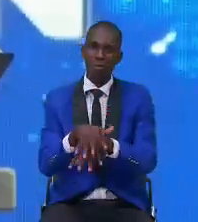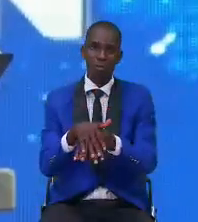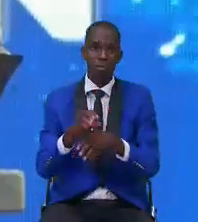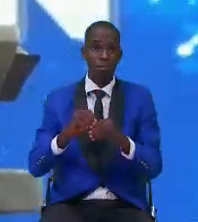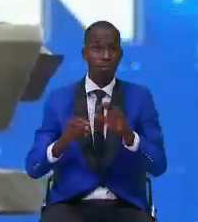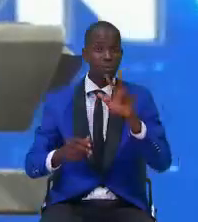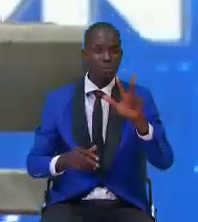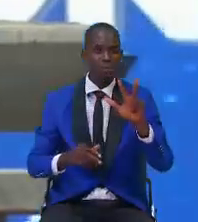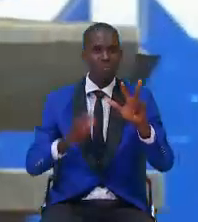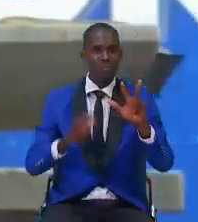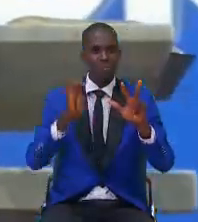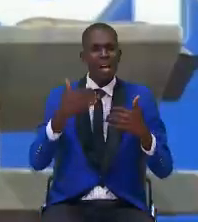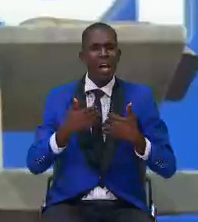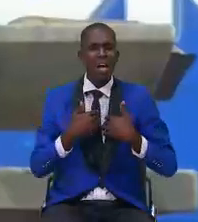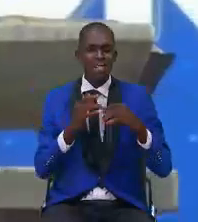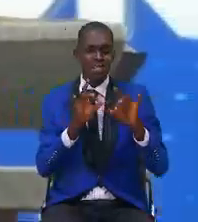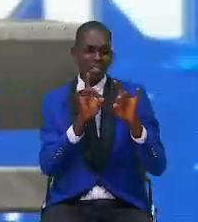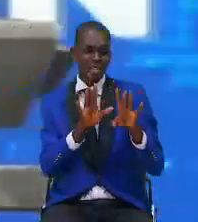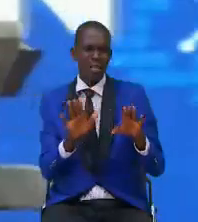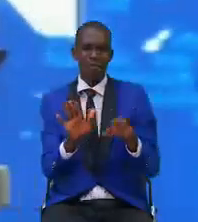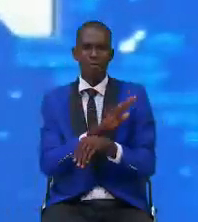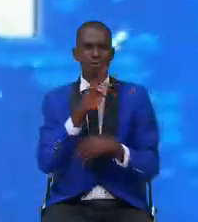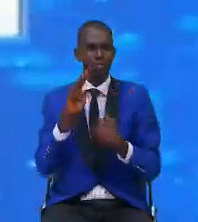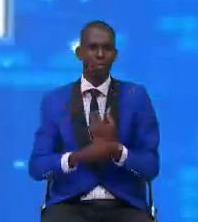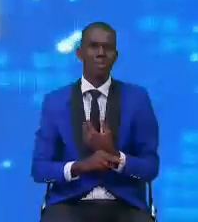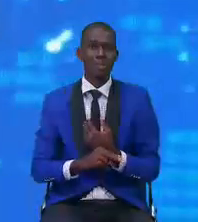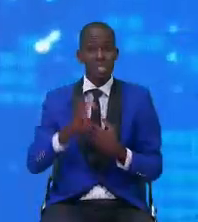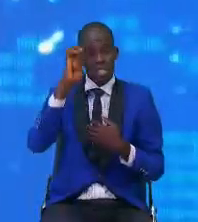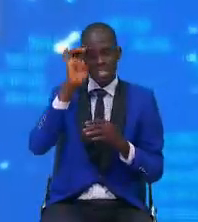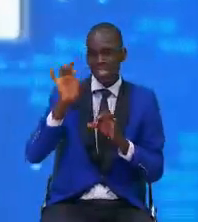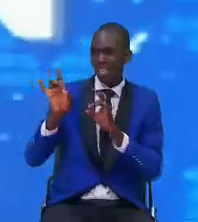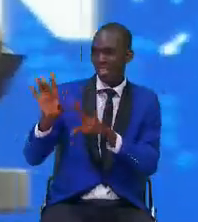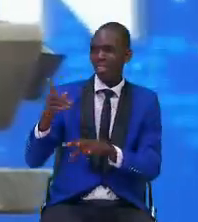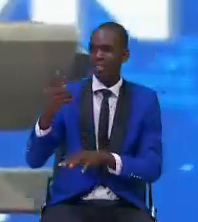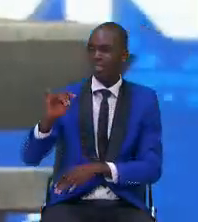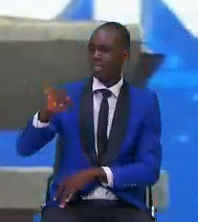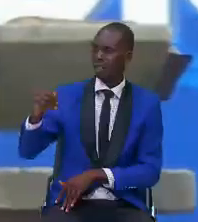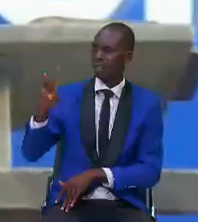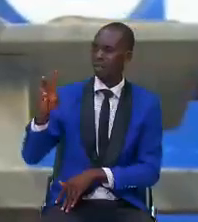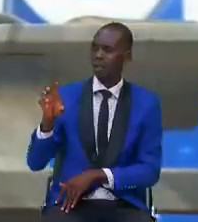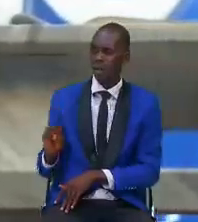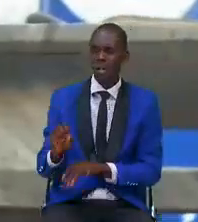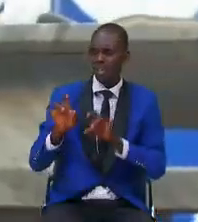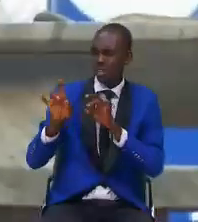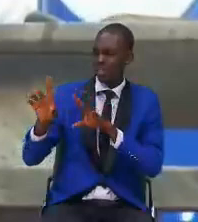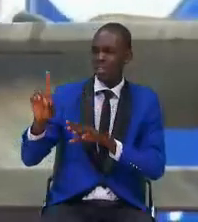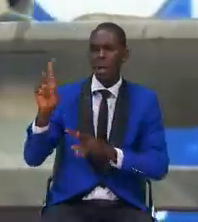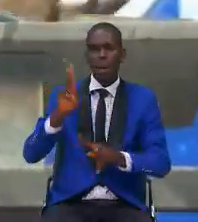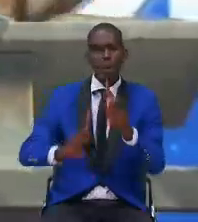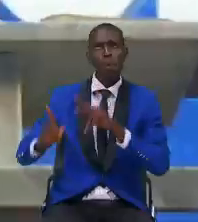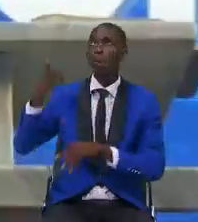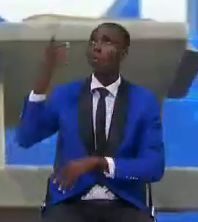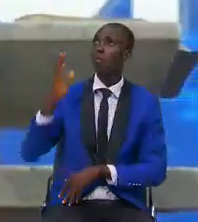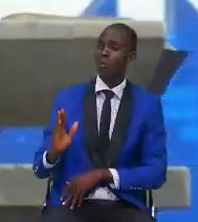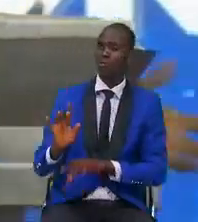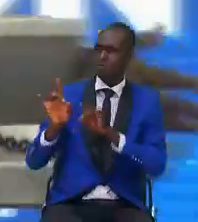he had hatefulness. He hated the Jews. He hated the people of God. He hated the worship